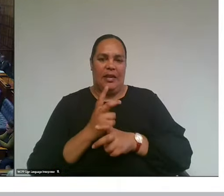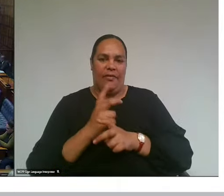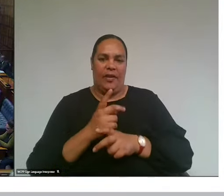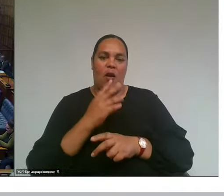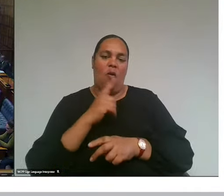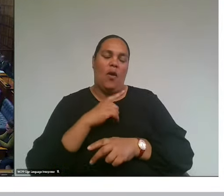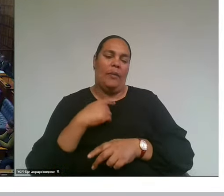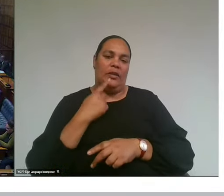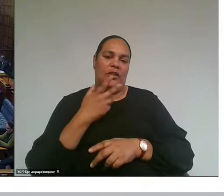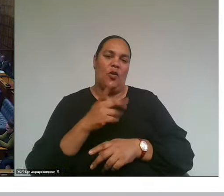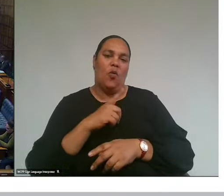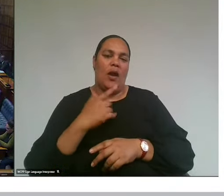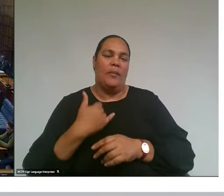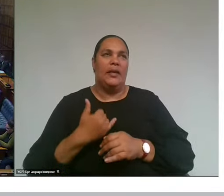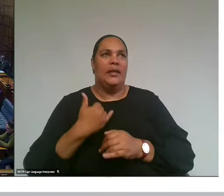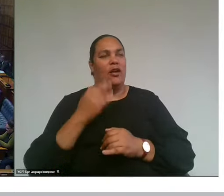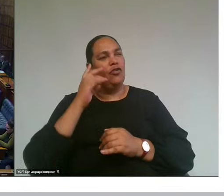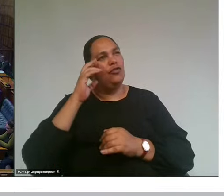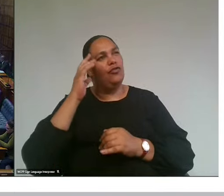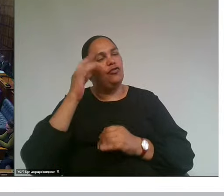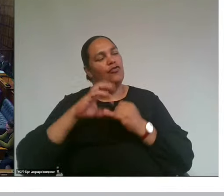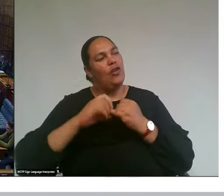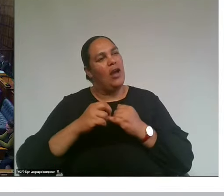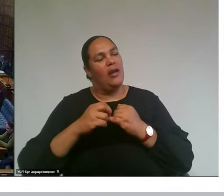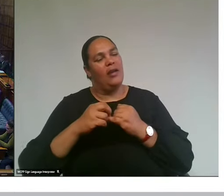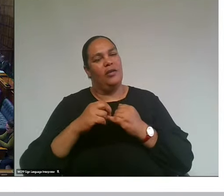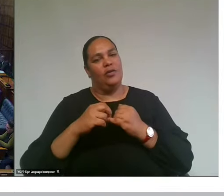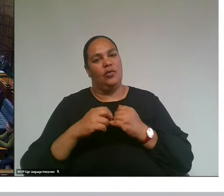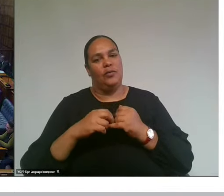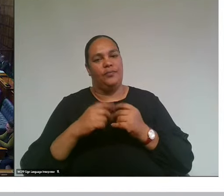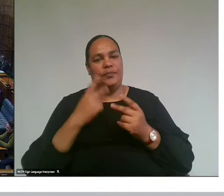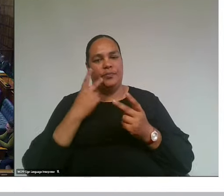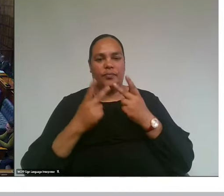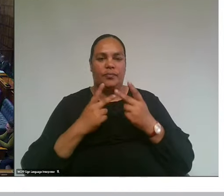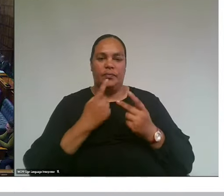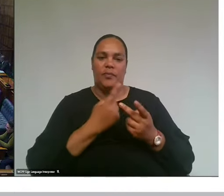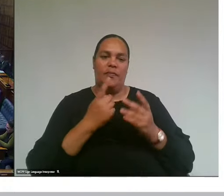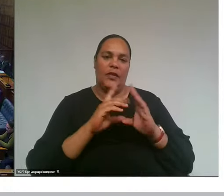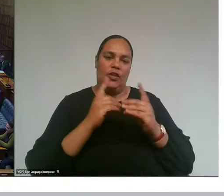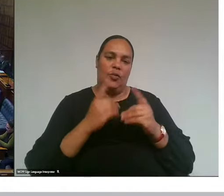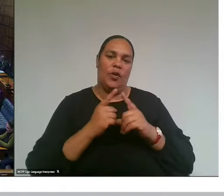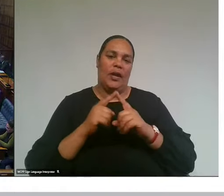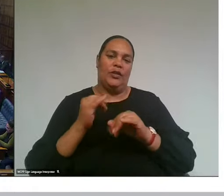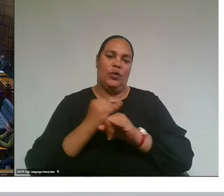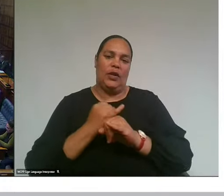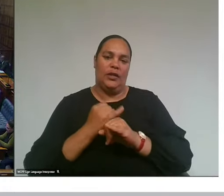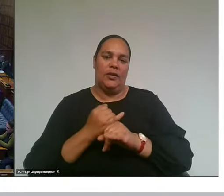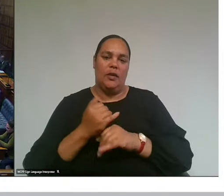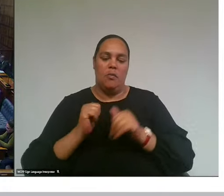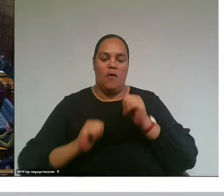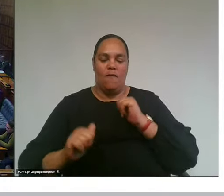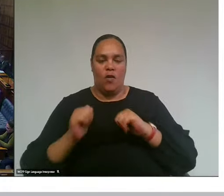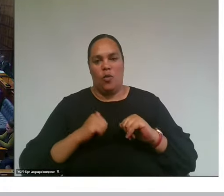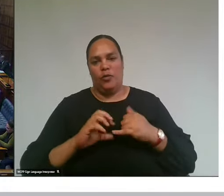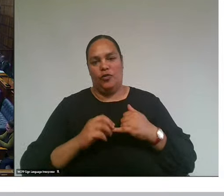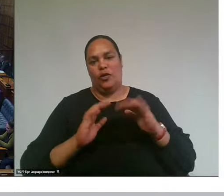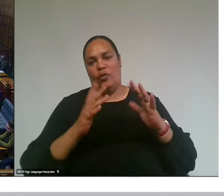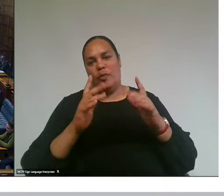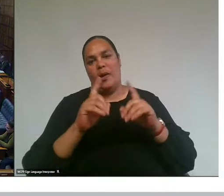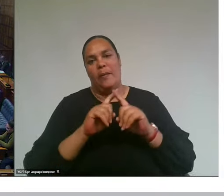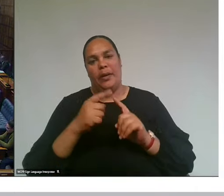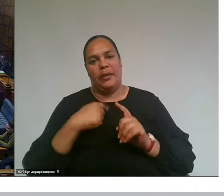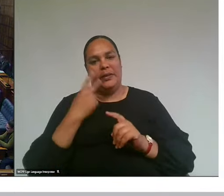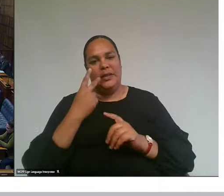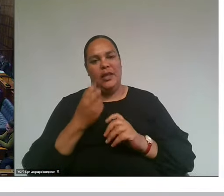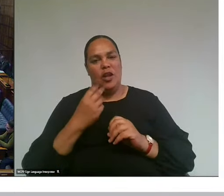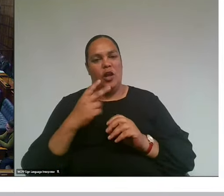that I'm trying to appraise each of these the department and the entities performance but there seems to be